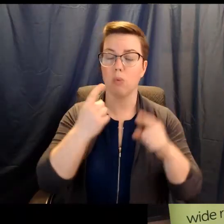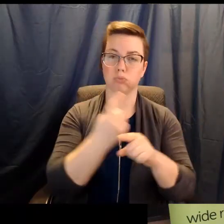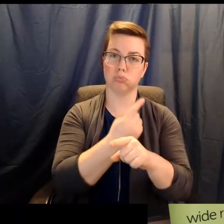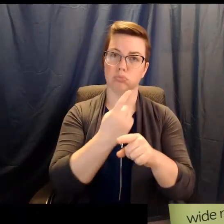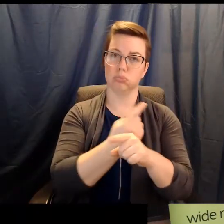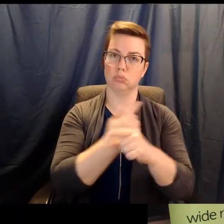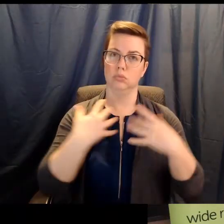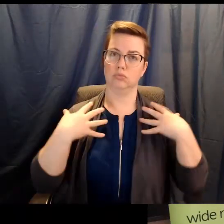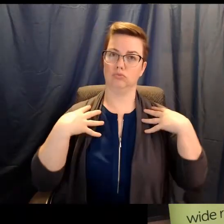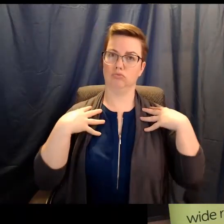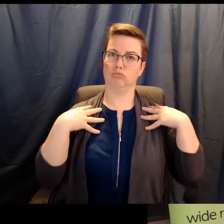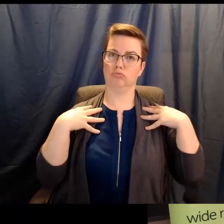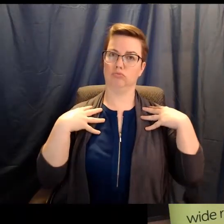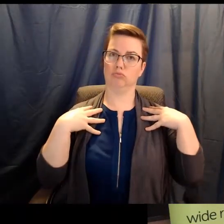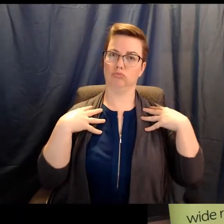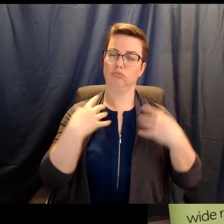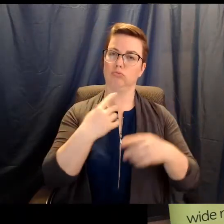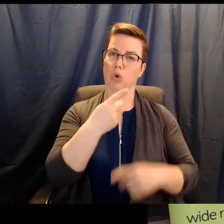base of support